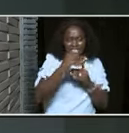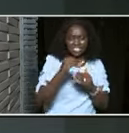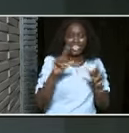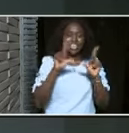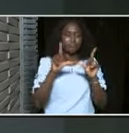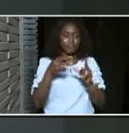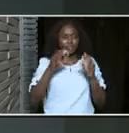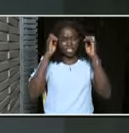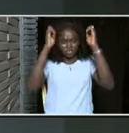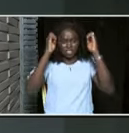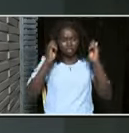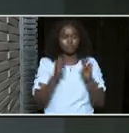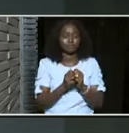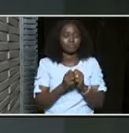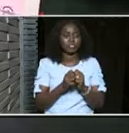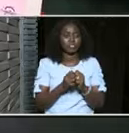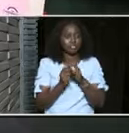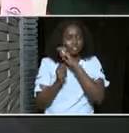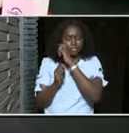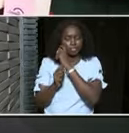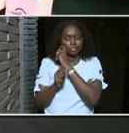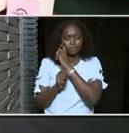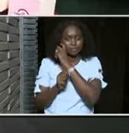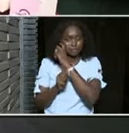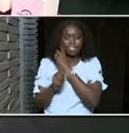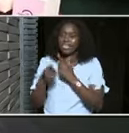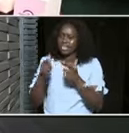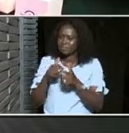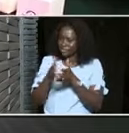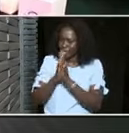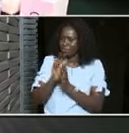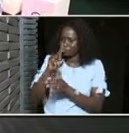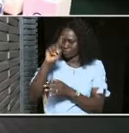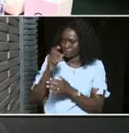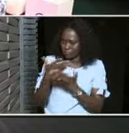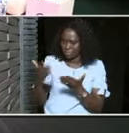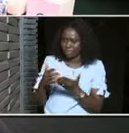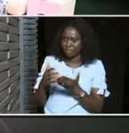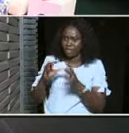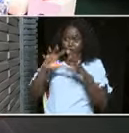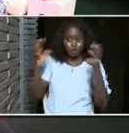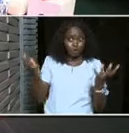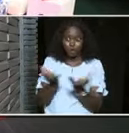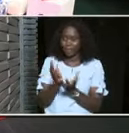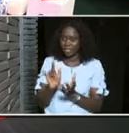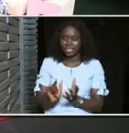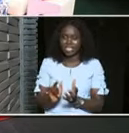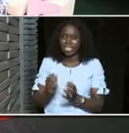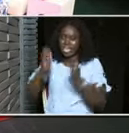education because he, globally, child, she, yeah, let me ask has you no something. Money to pay. Yeah, globally, education is